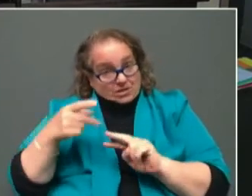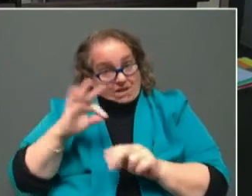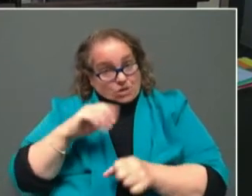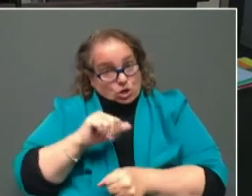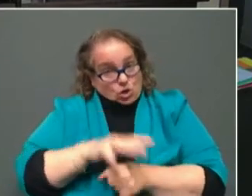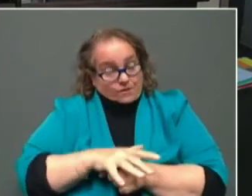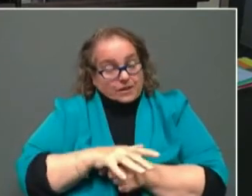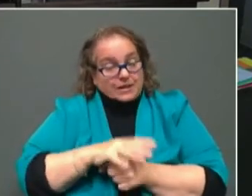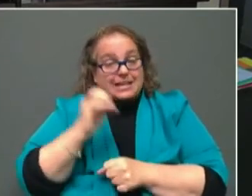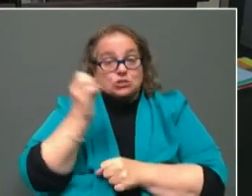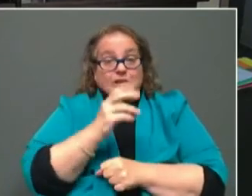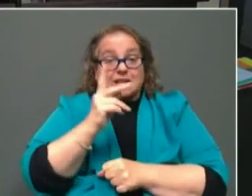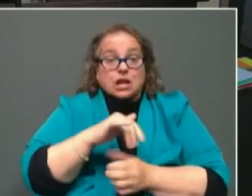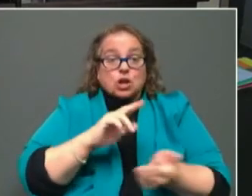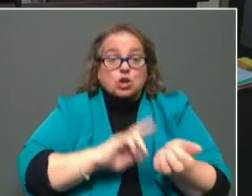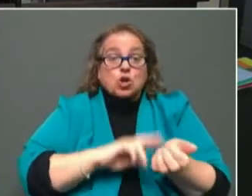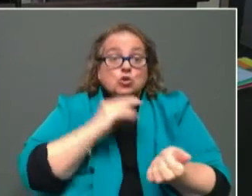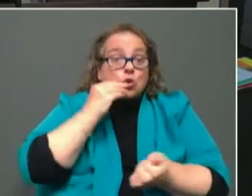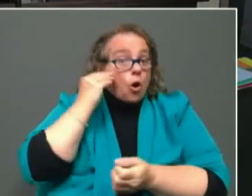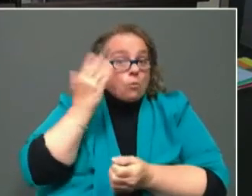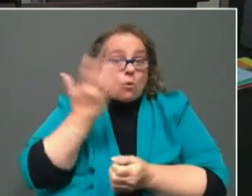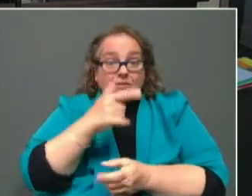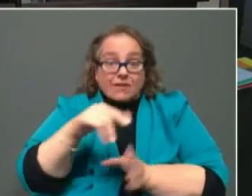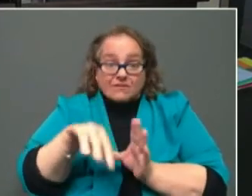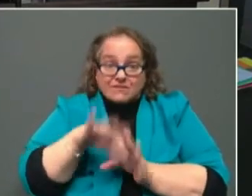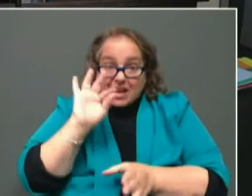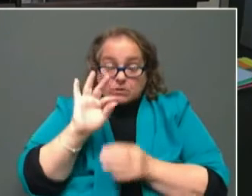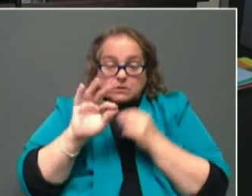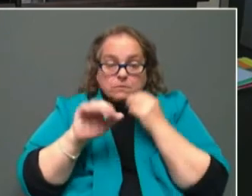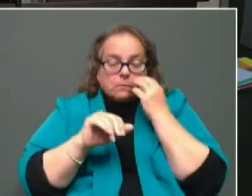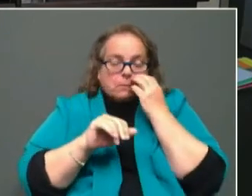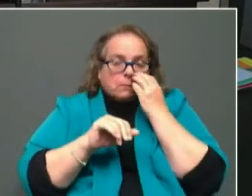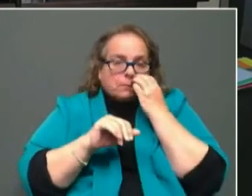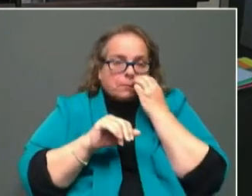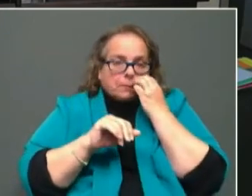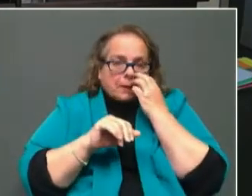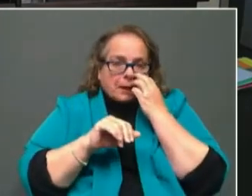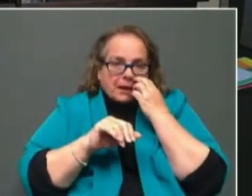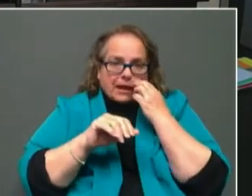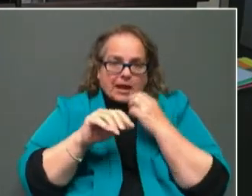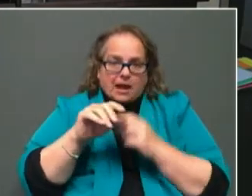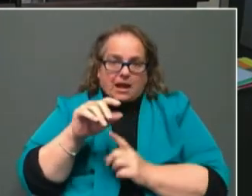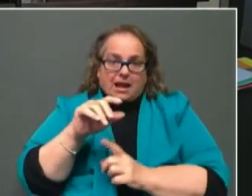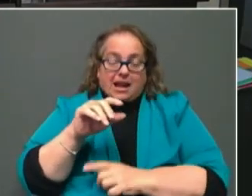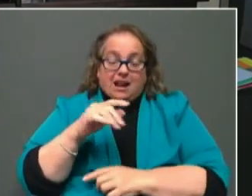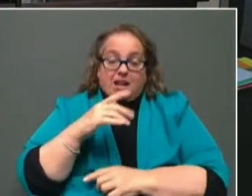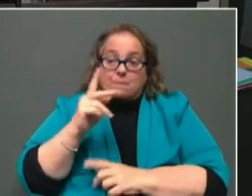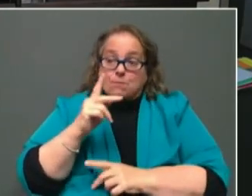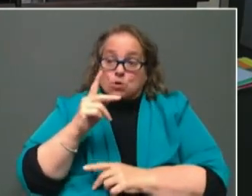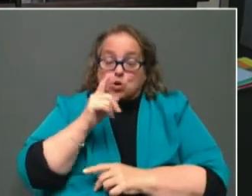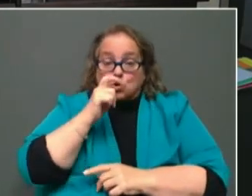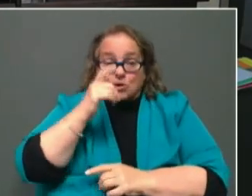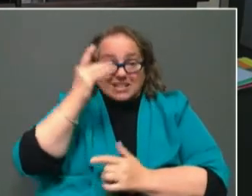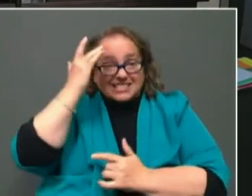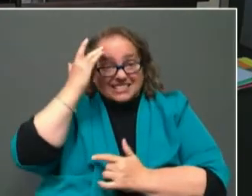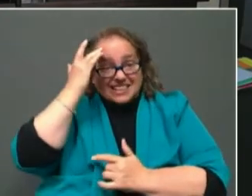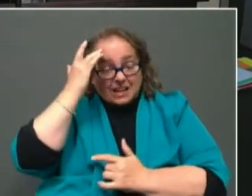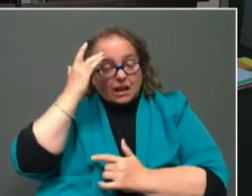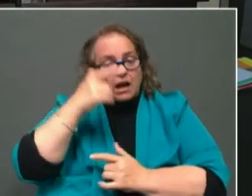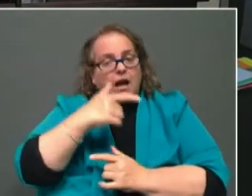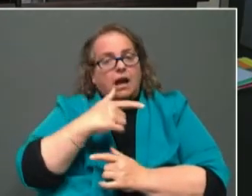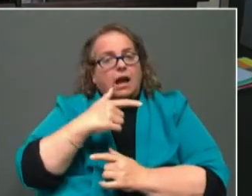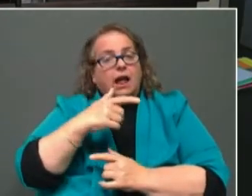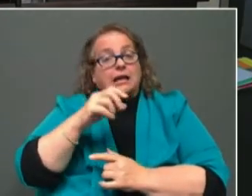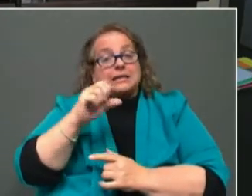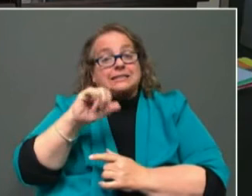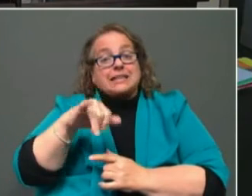home is that it precipitously dropped the amount of symptoms people had, even if they had the infection when they were